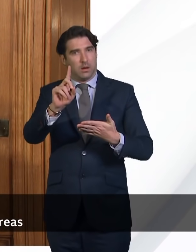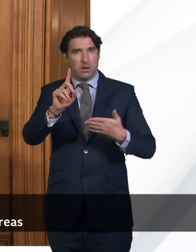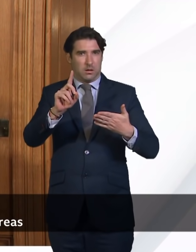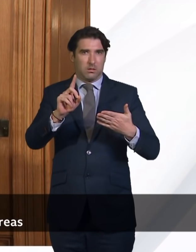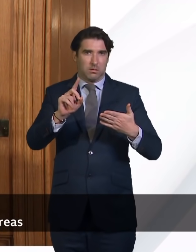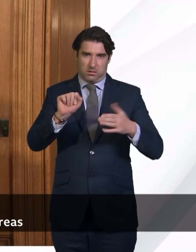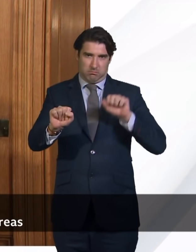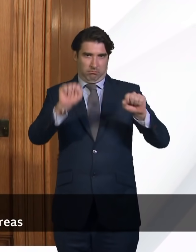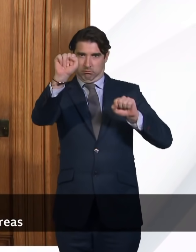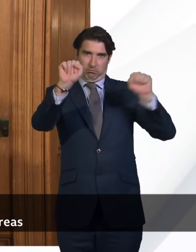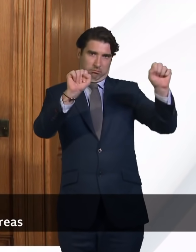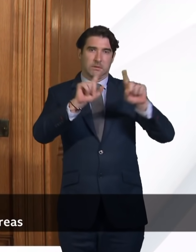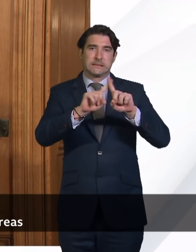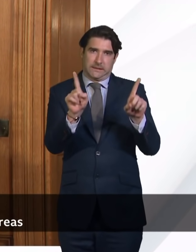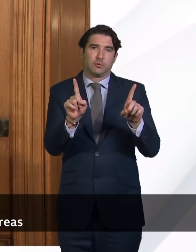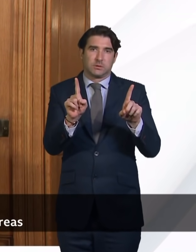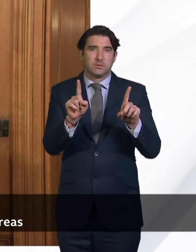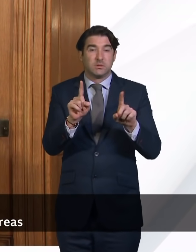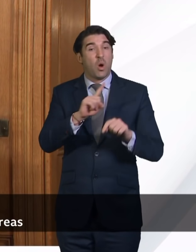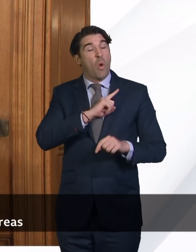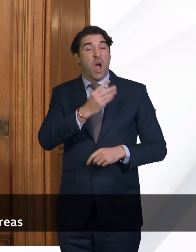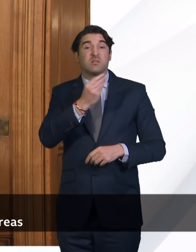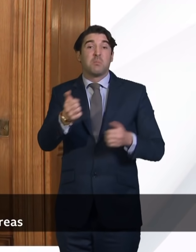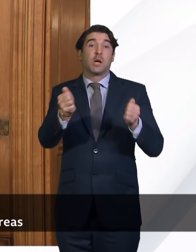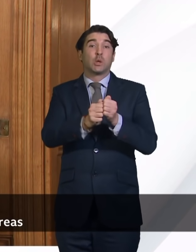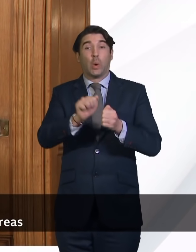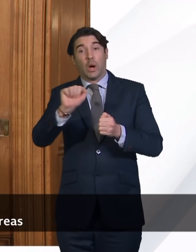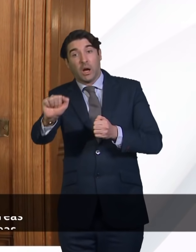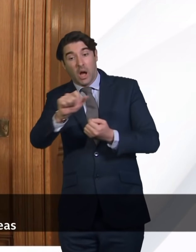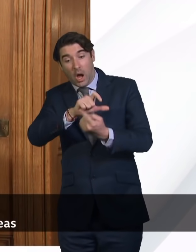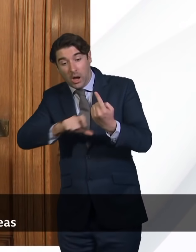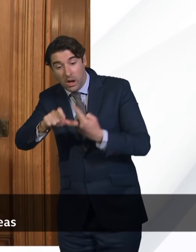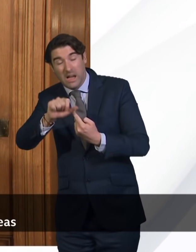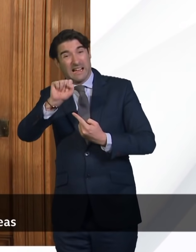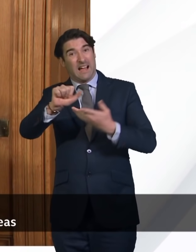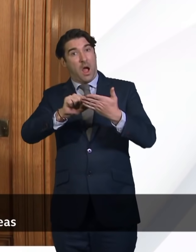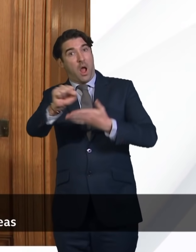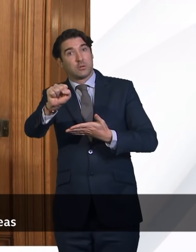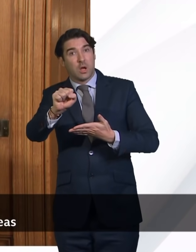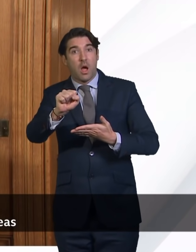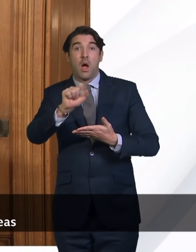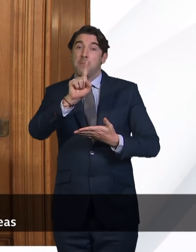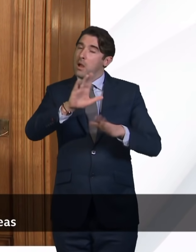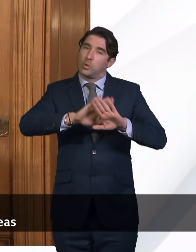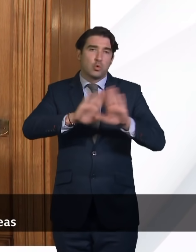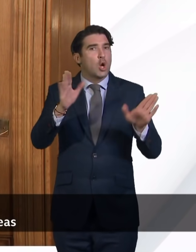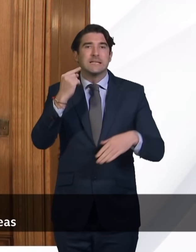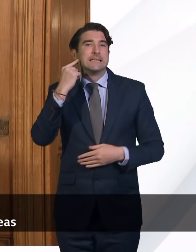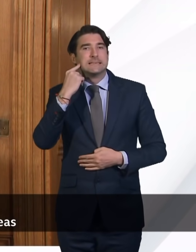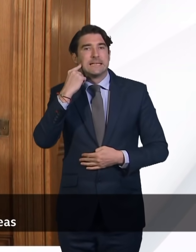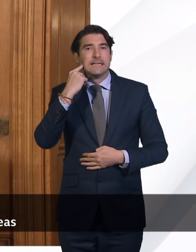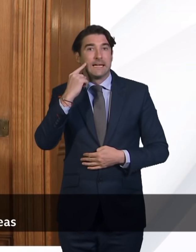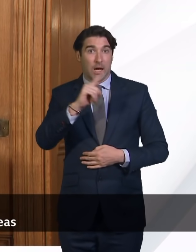work in a local environment. We're all, however, trying to pick our very difficult way between doing